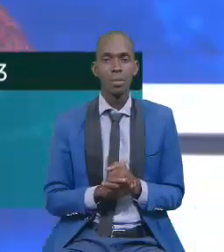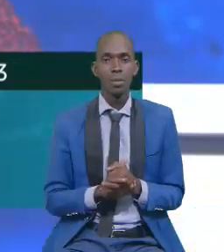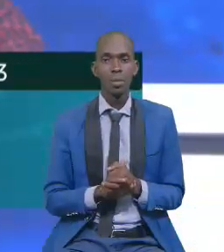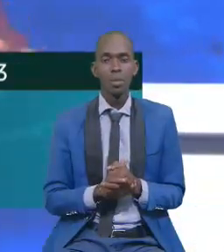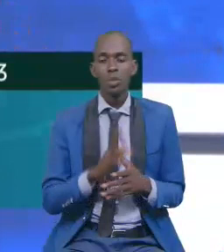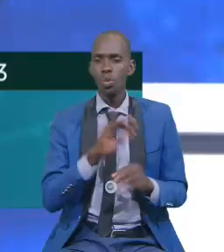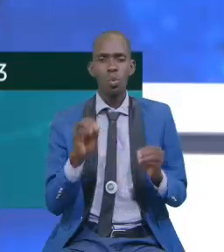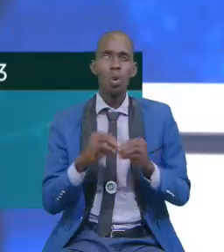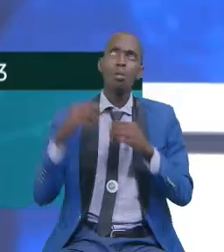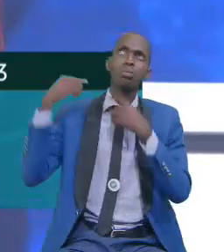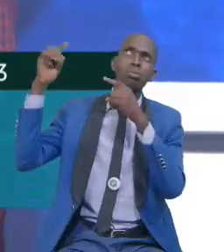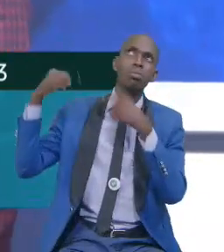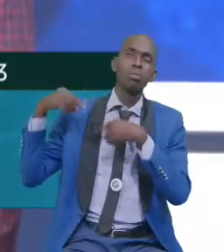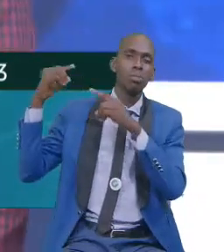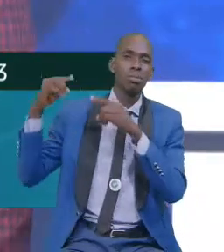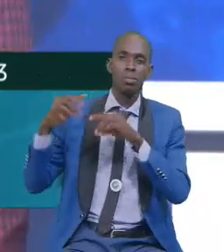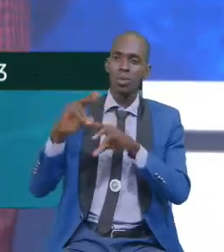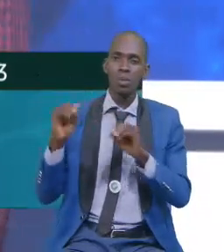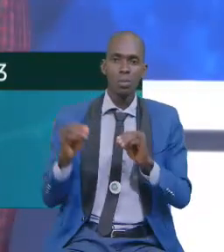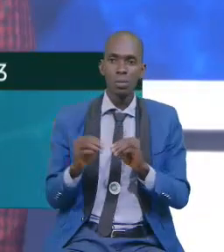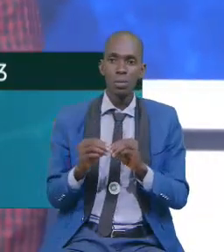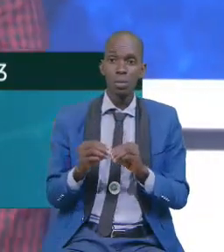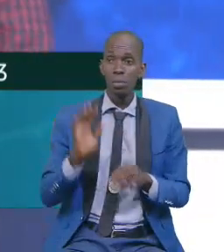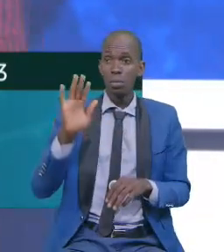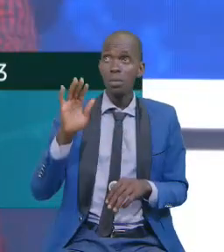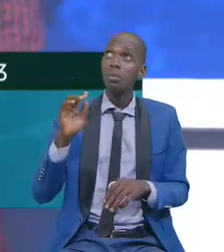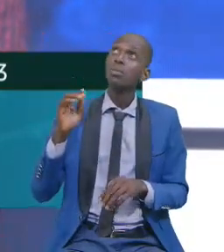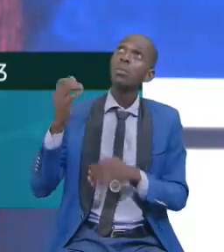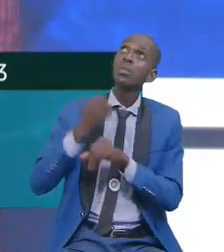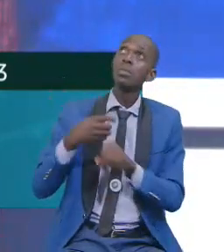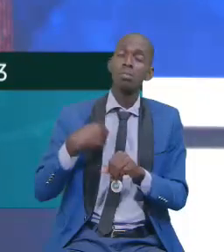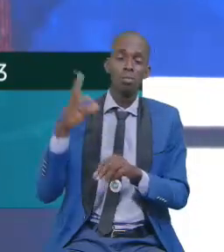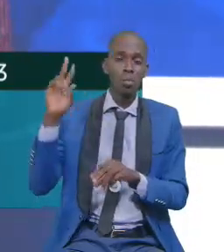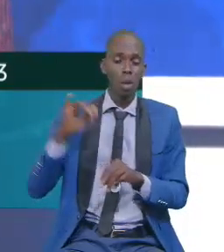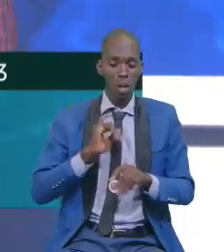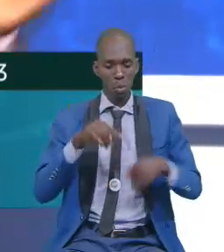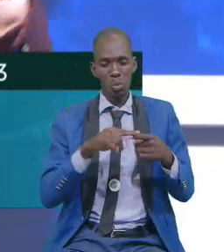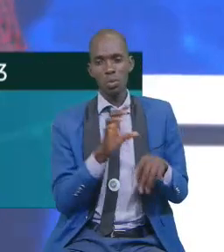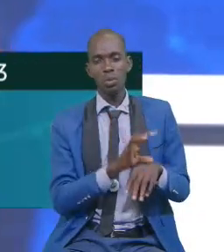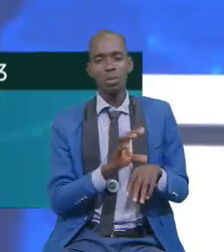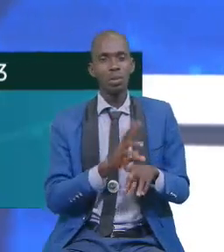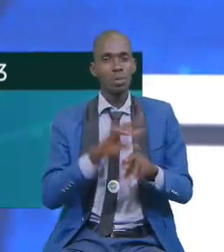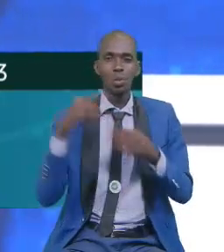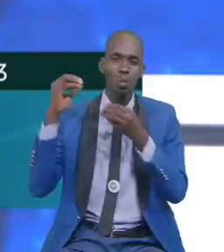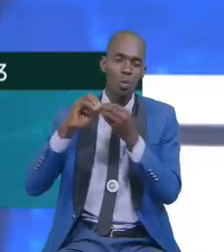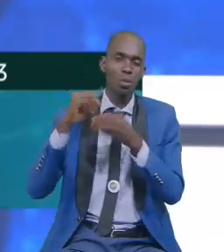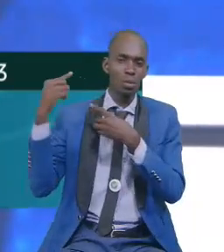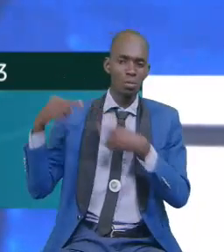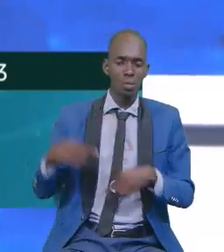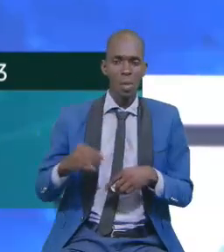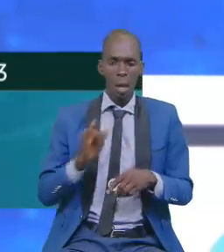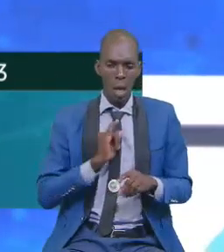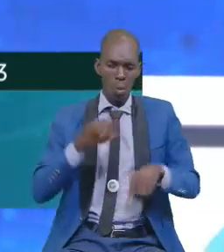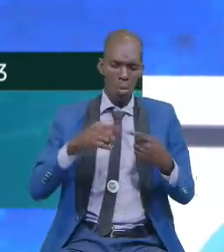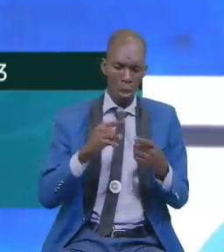argument. I go to church. No more argument. I read the Bible. No